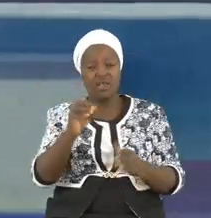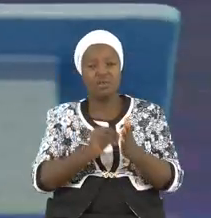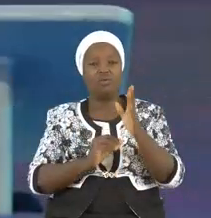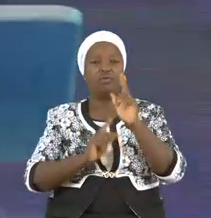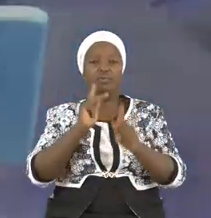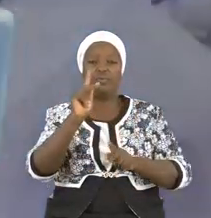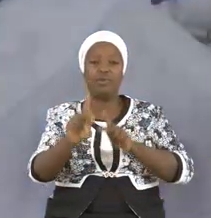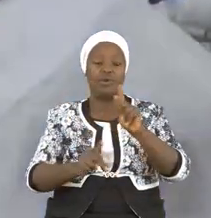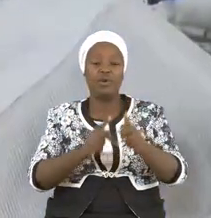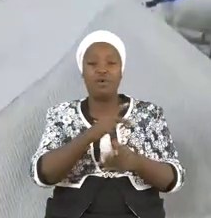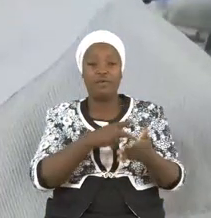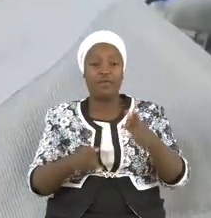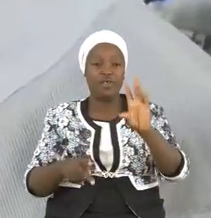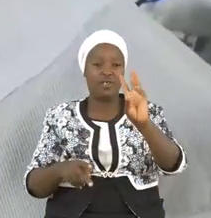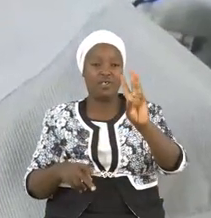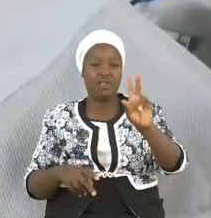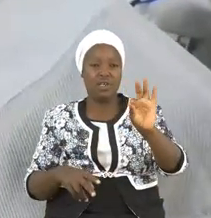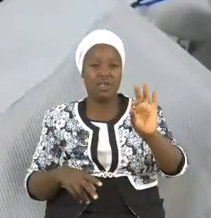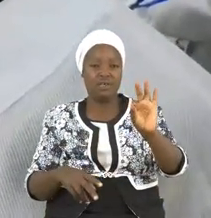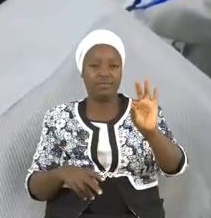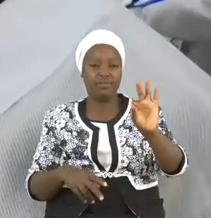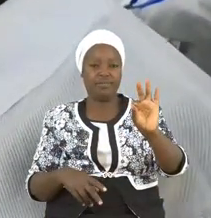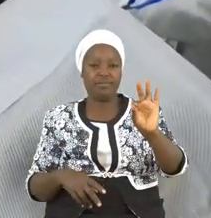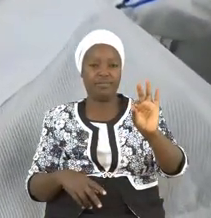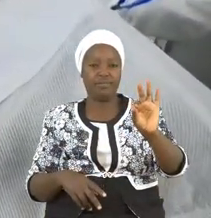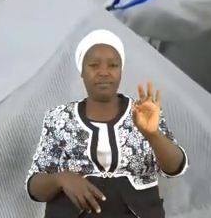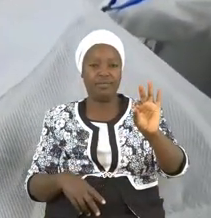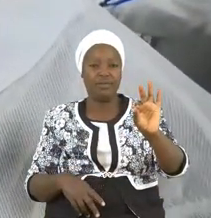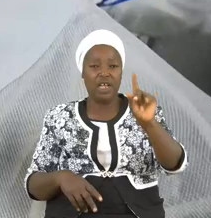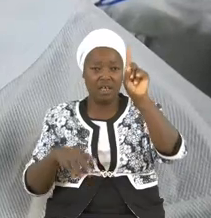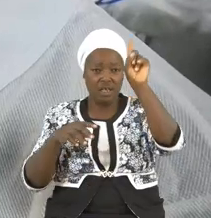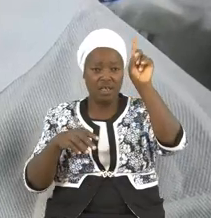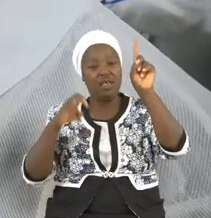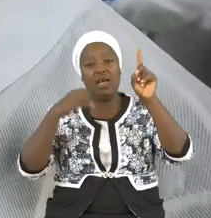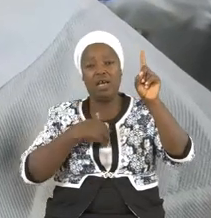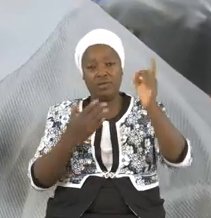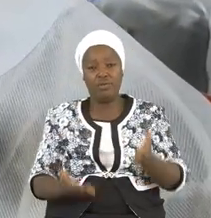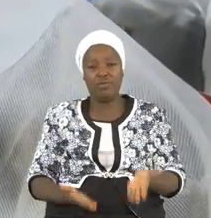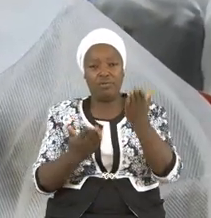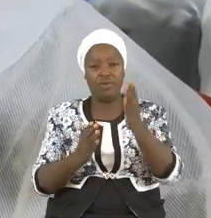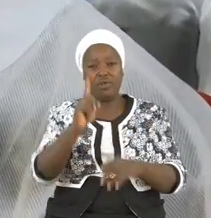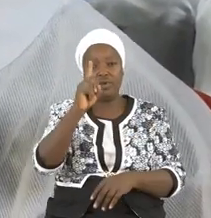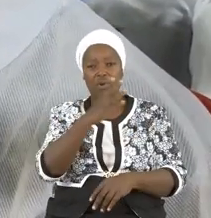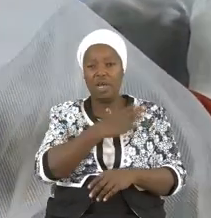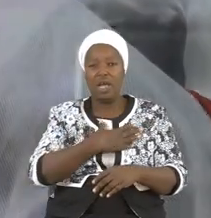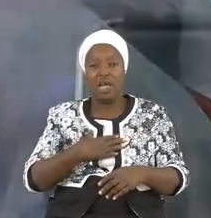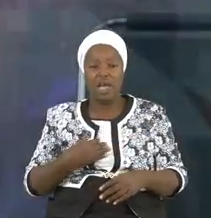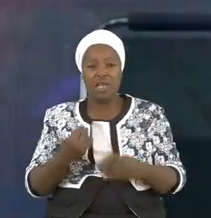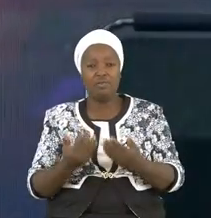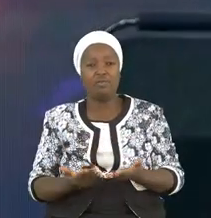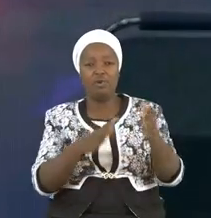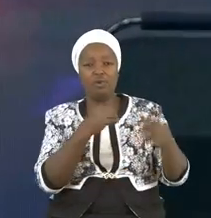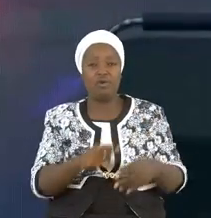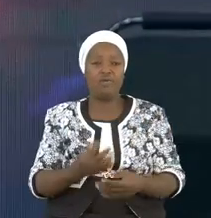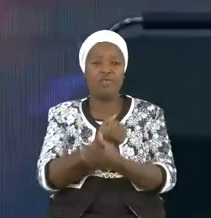there. Verse 69, he has raised up an horn of salvation for